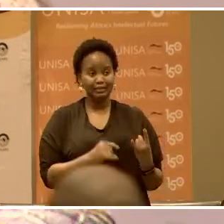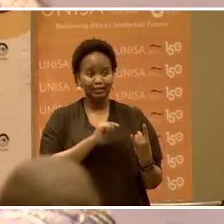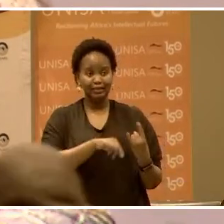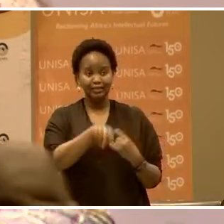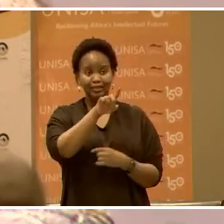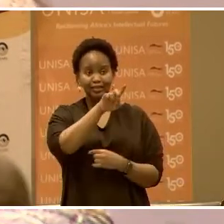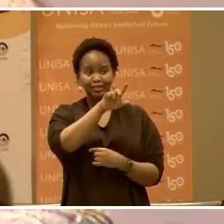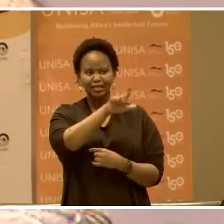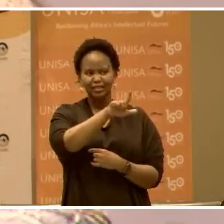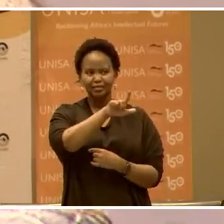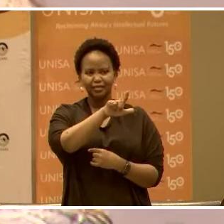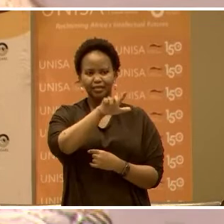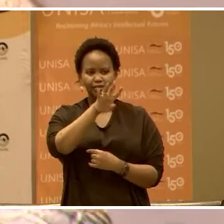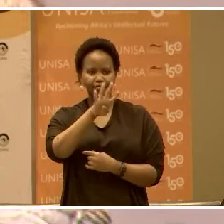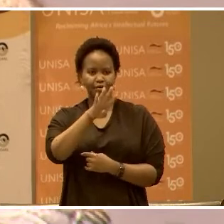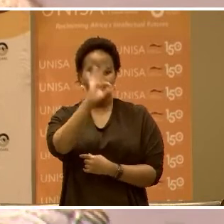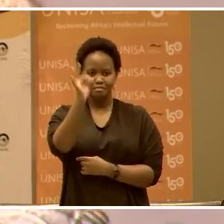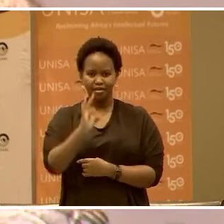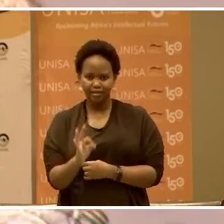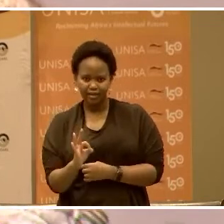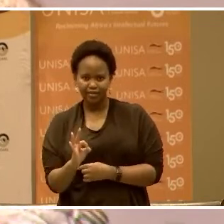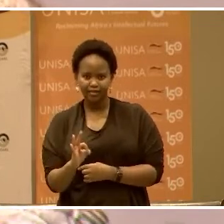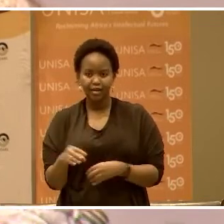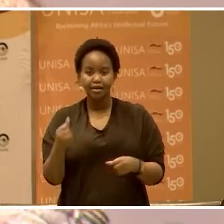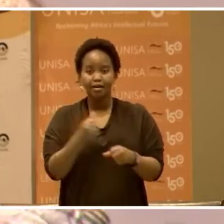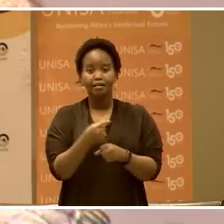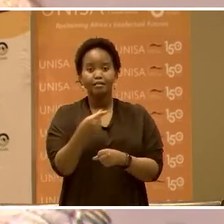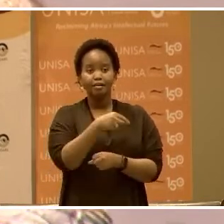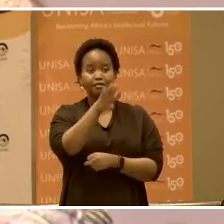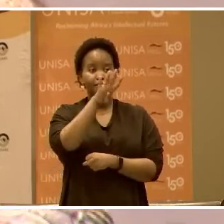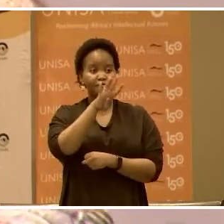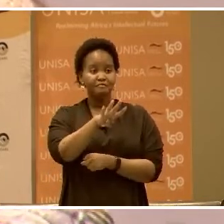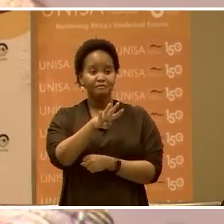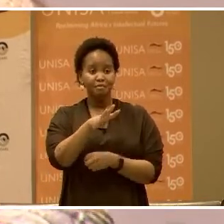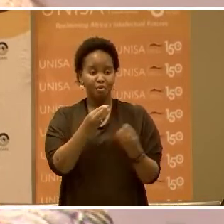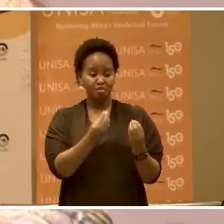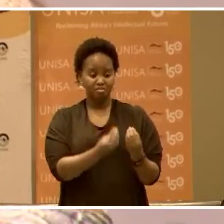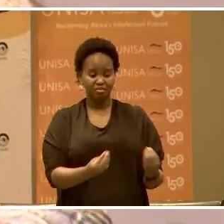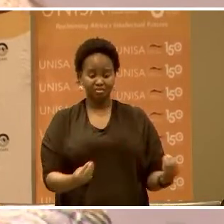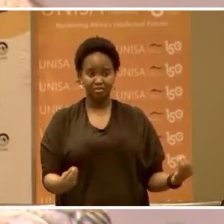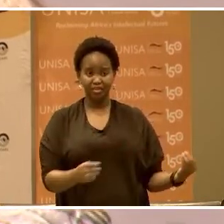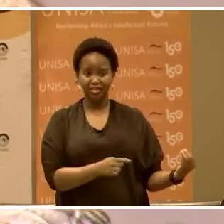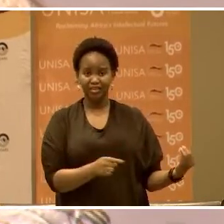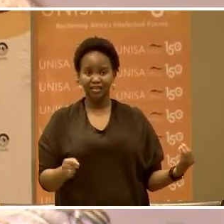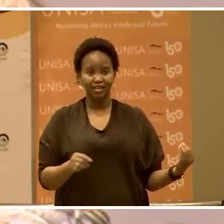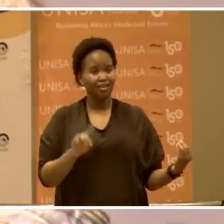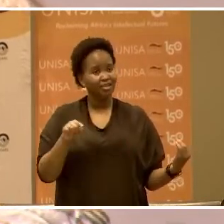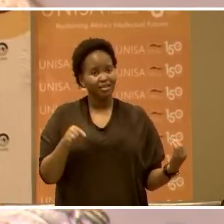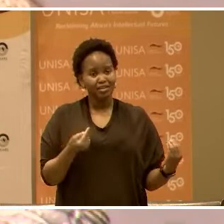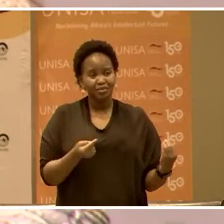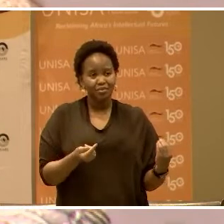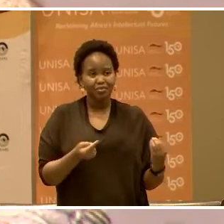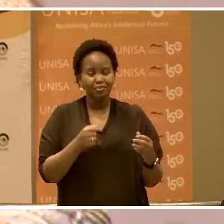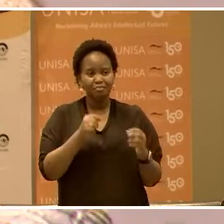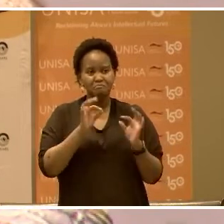4 learners in South Africa fall below the international standard of recognizing and